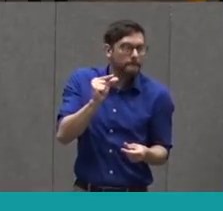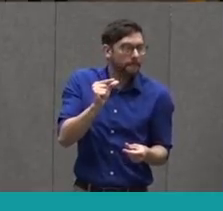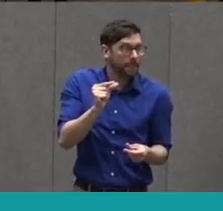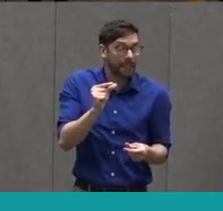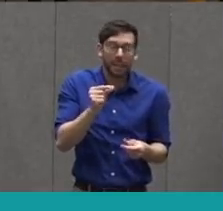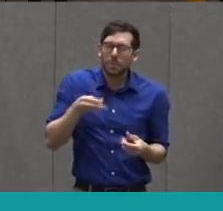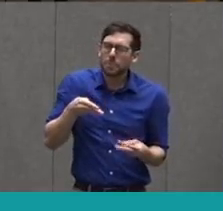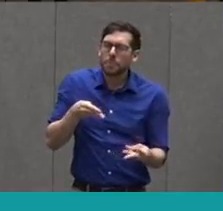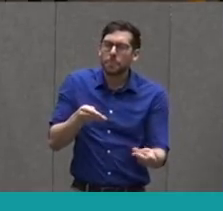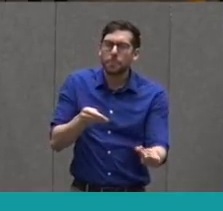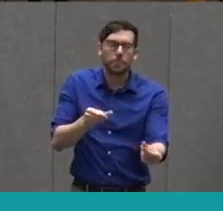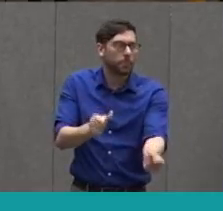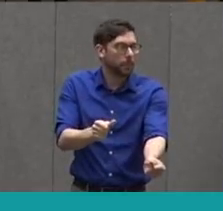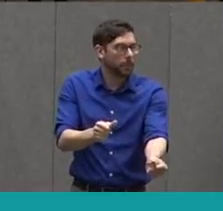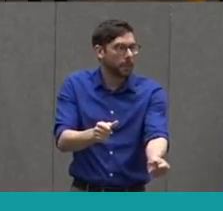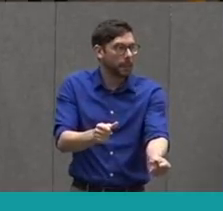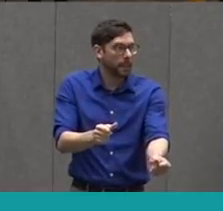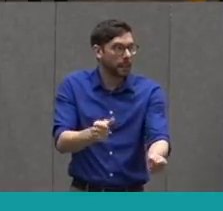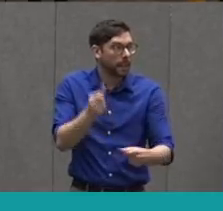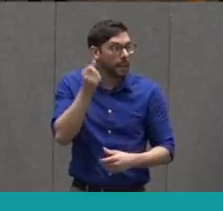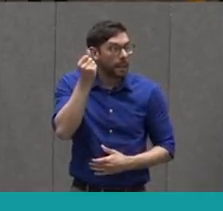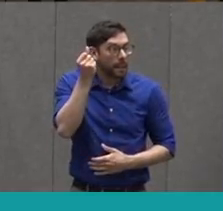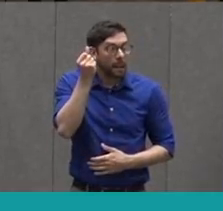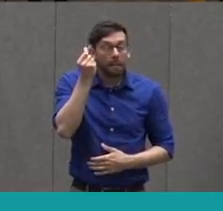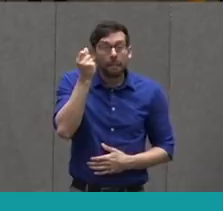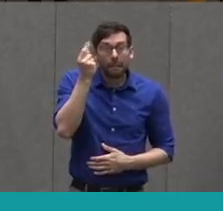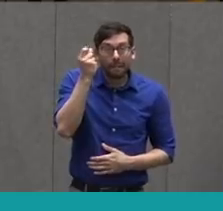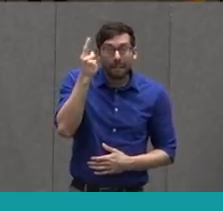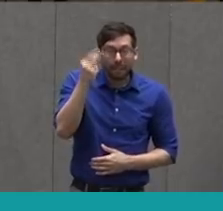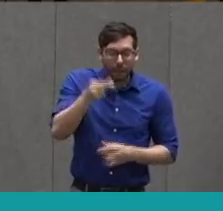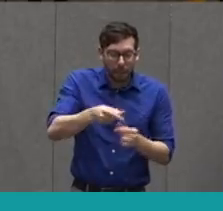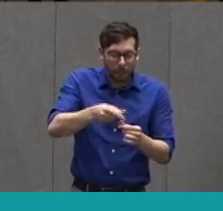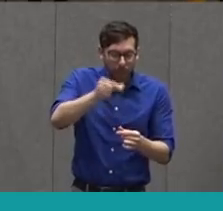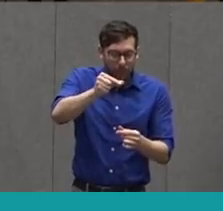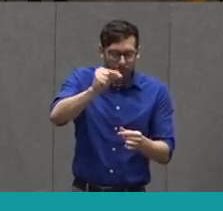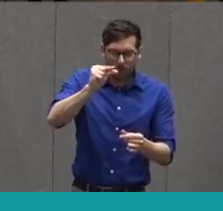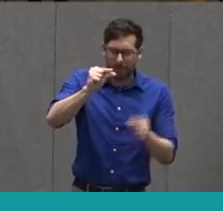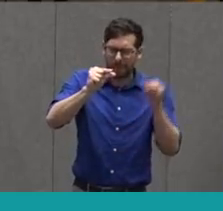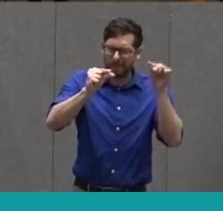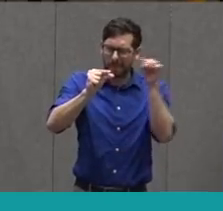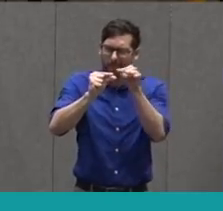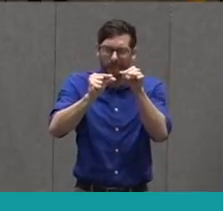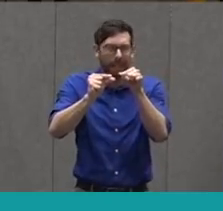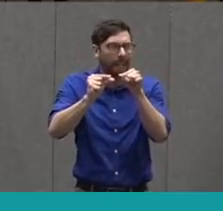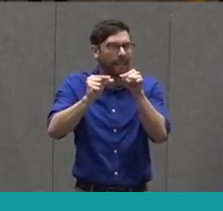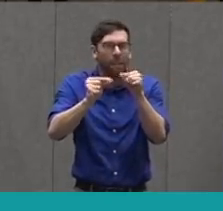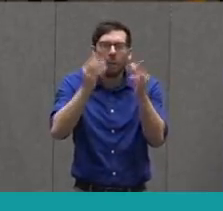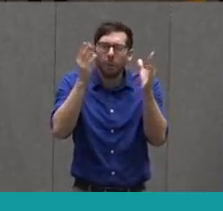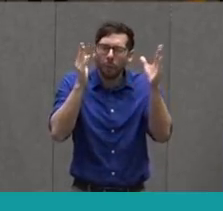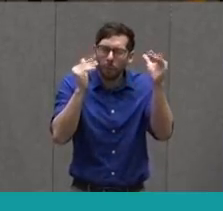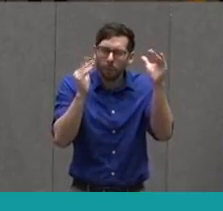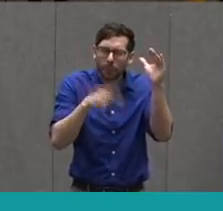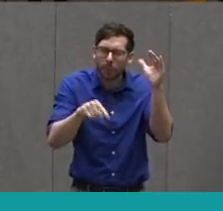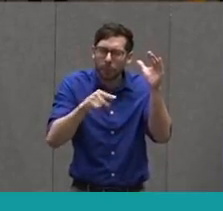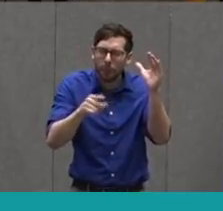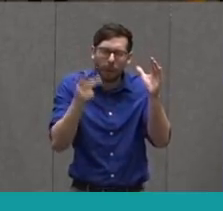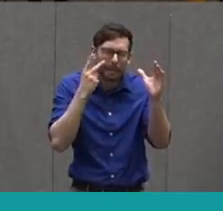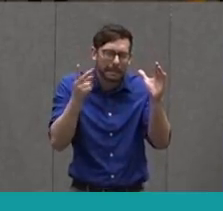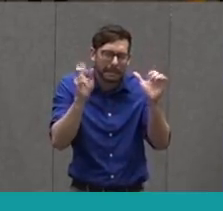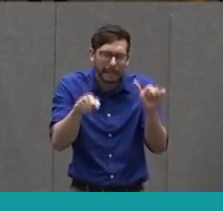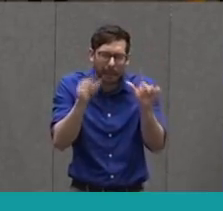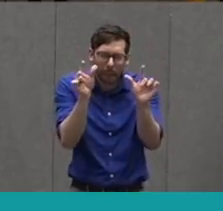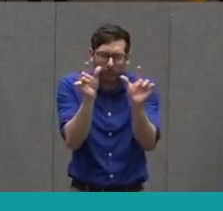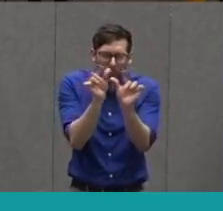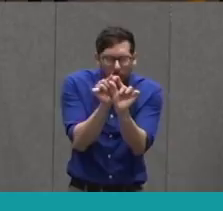has this additional piece of material. Hopefully you can see that. Why would it have